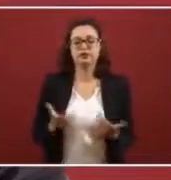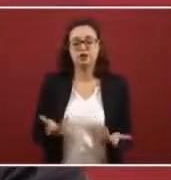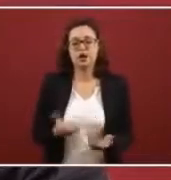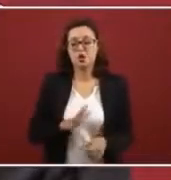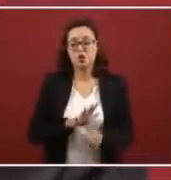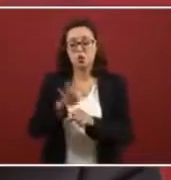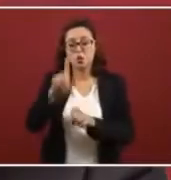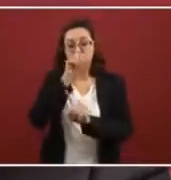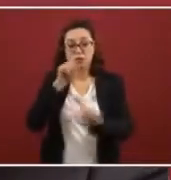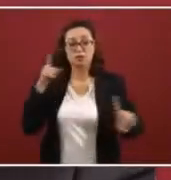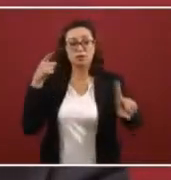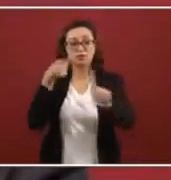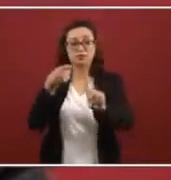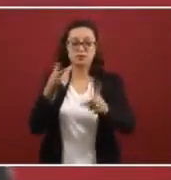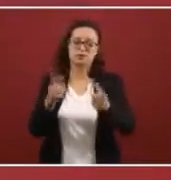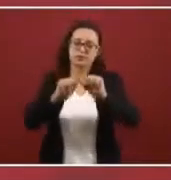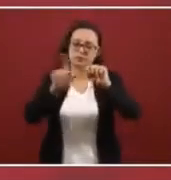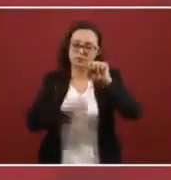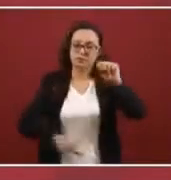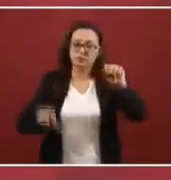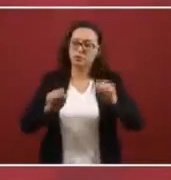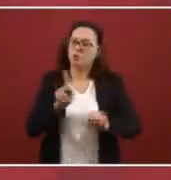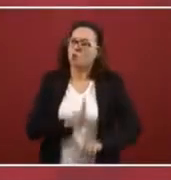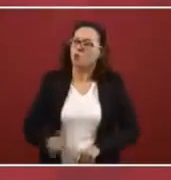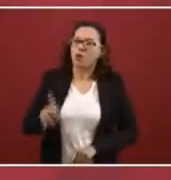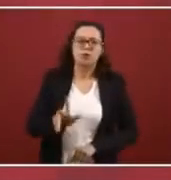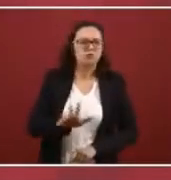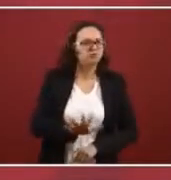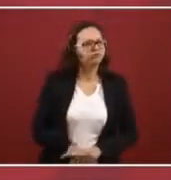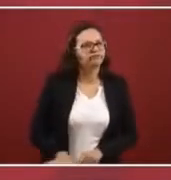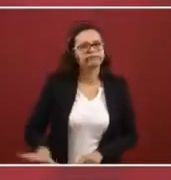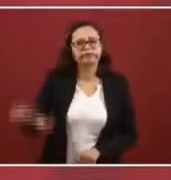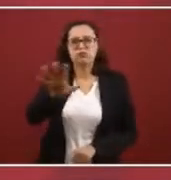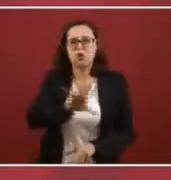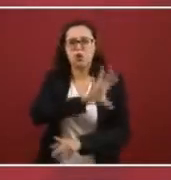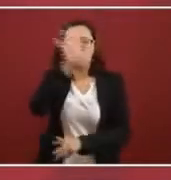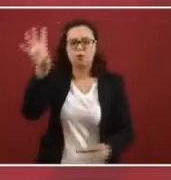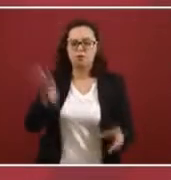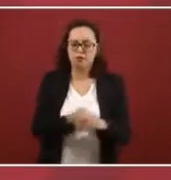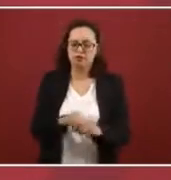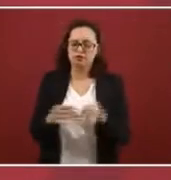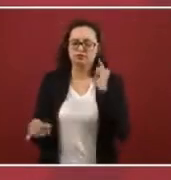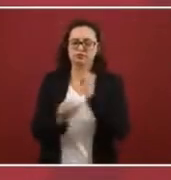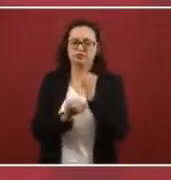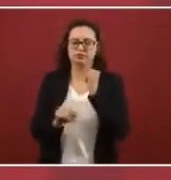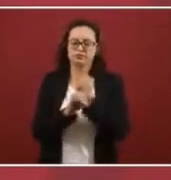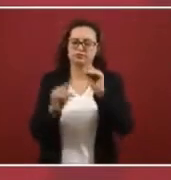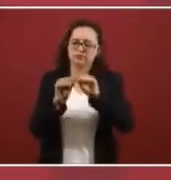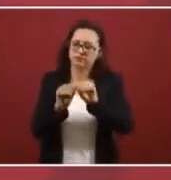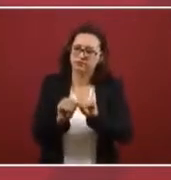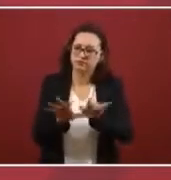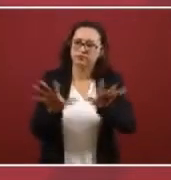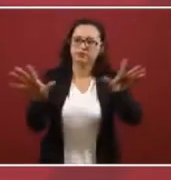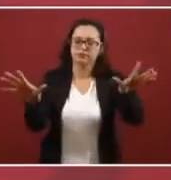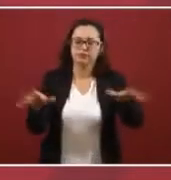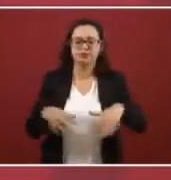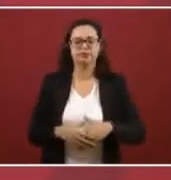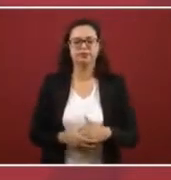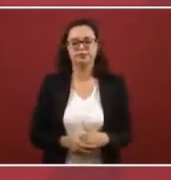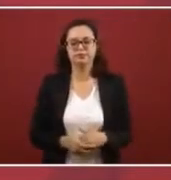that they give this service of Internet to all the towns of Mexico. The first